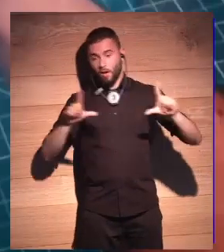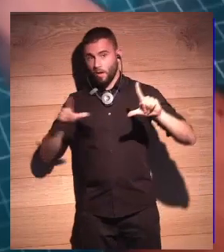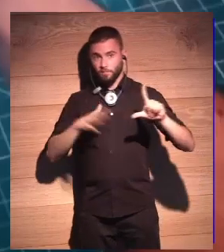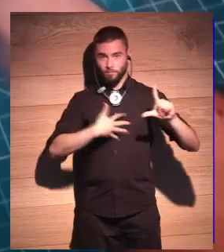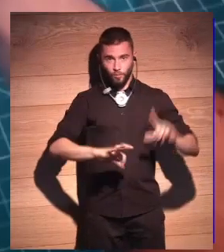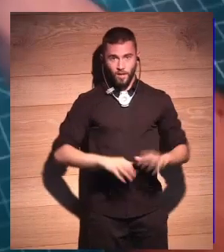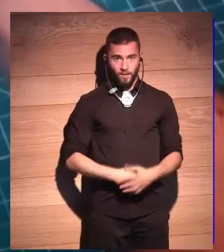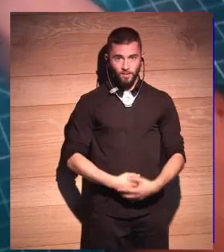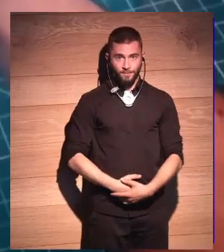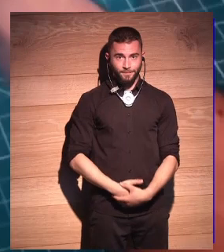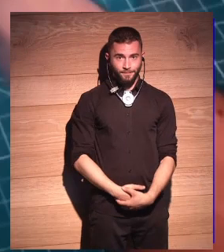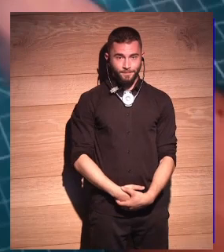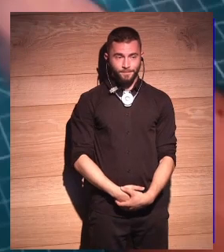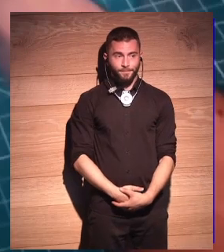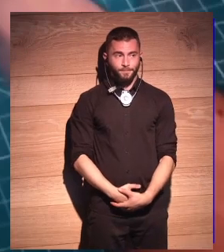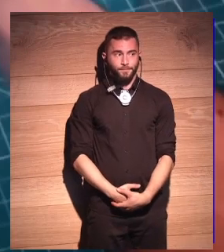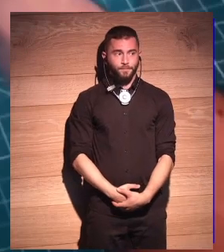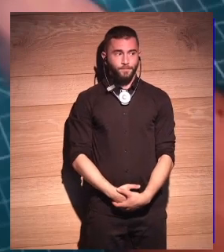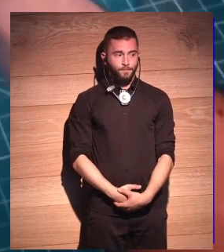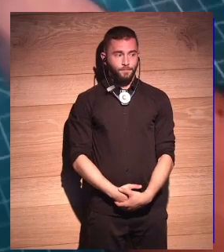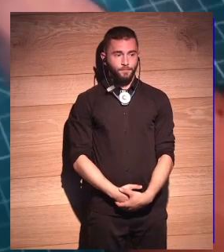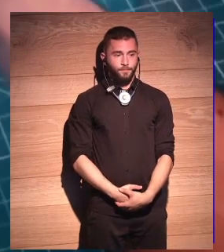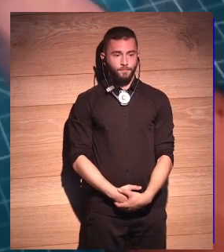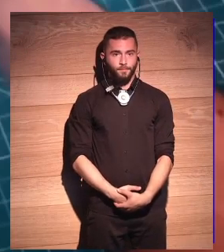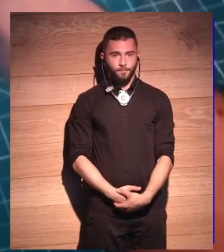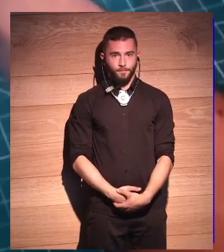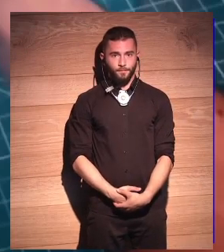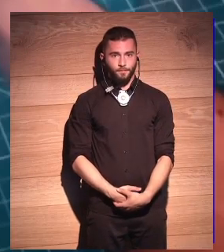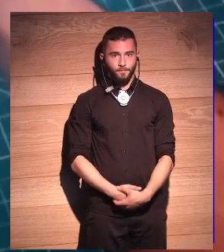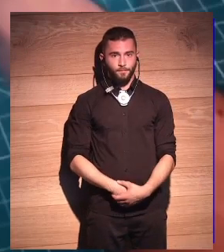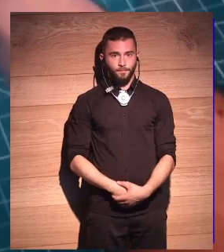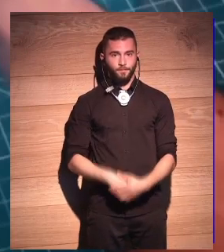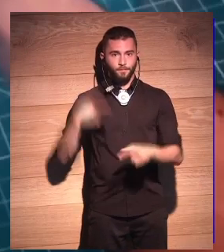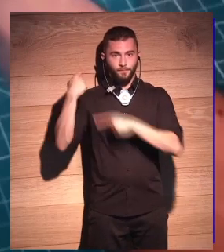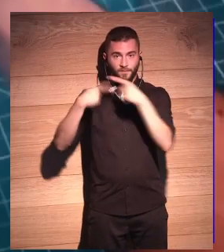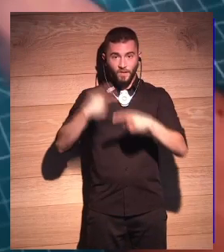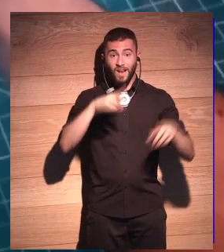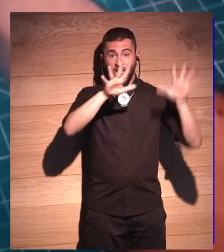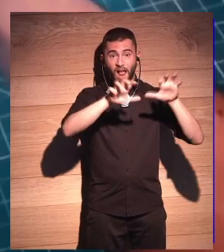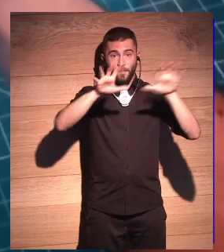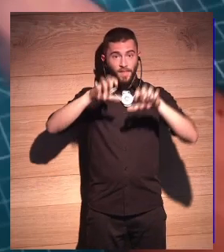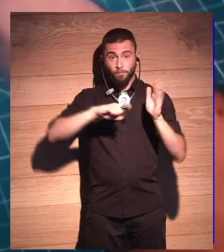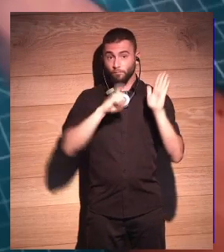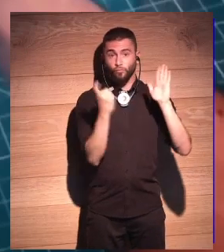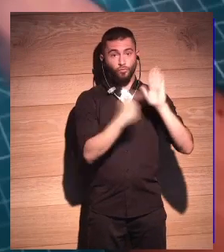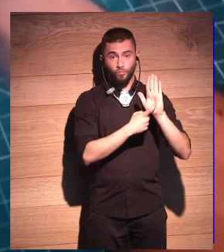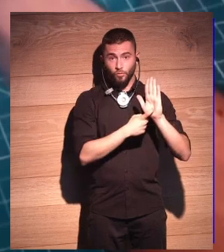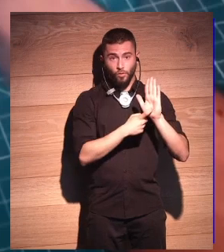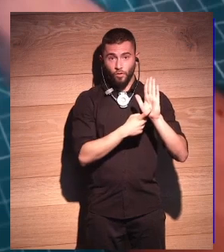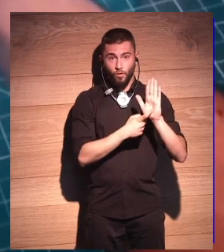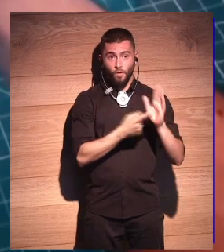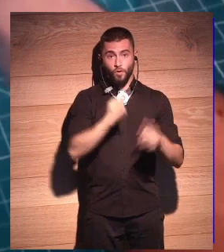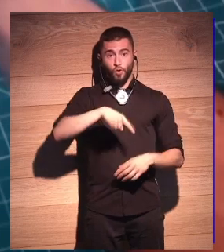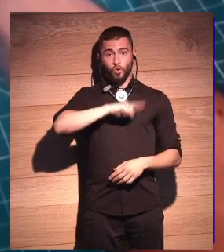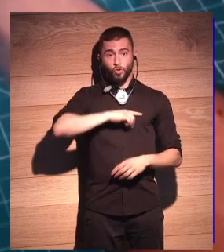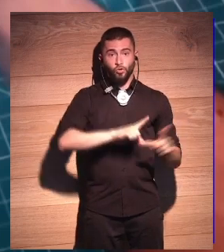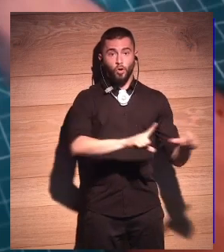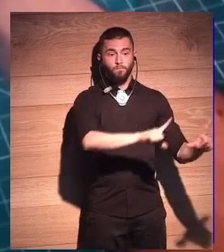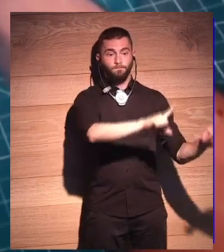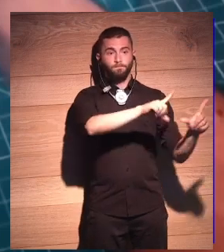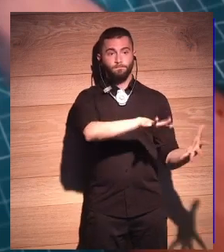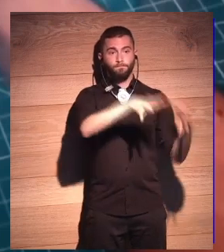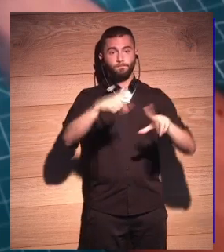All of our traditional learnings of how to make we're quite good at making 2D interfaces, applications, websites. We've had